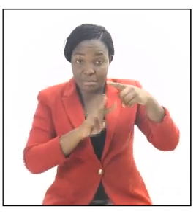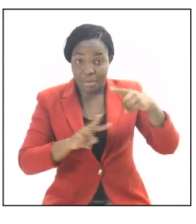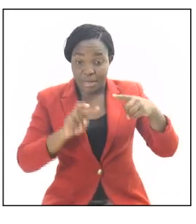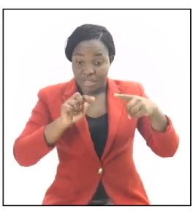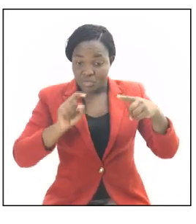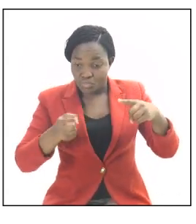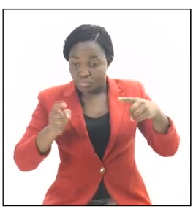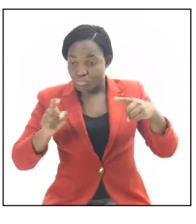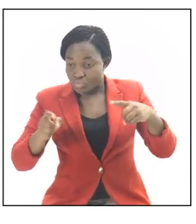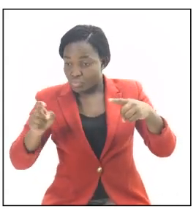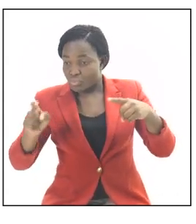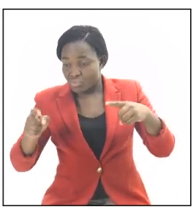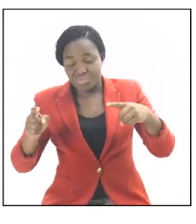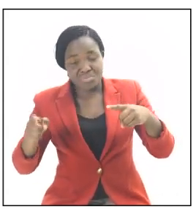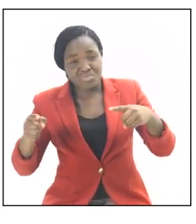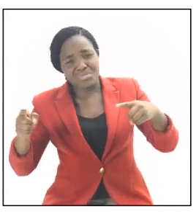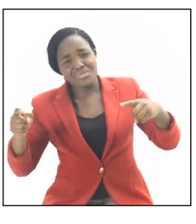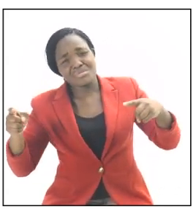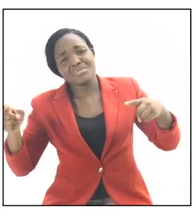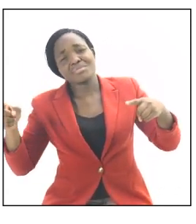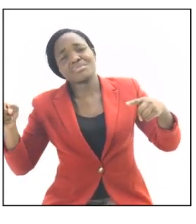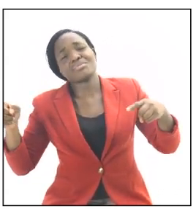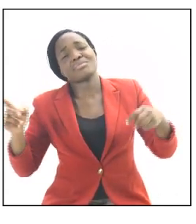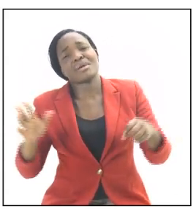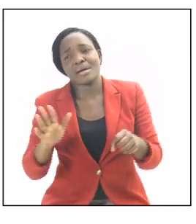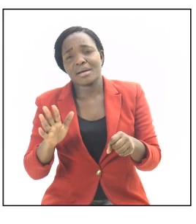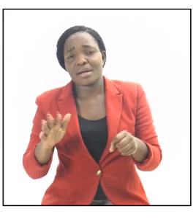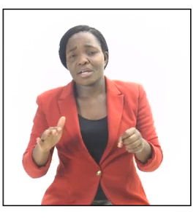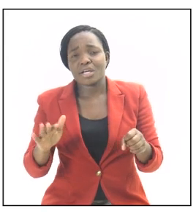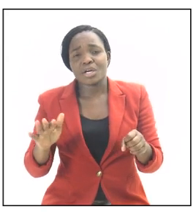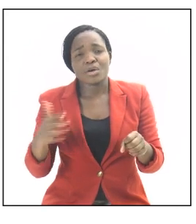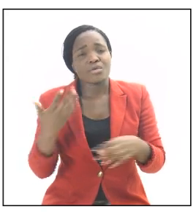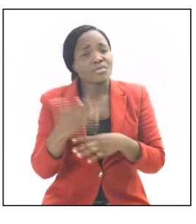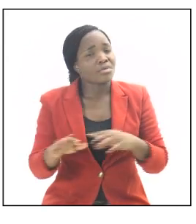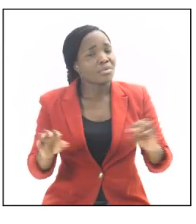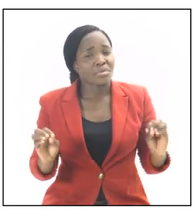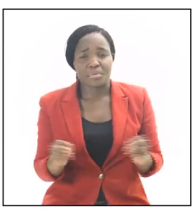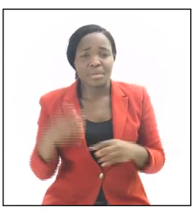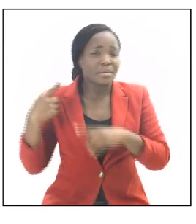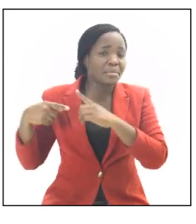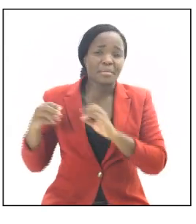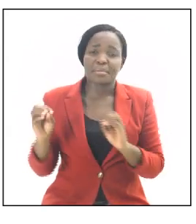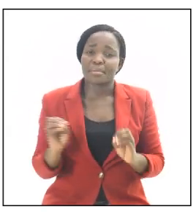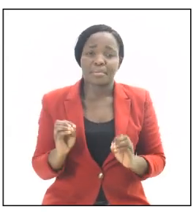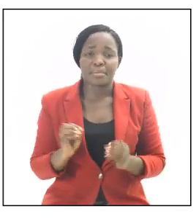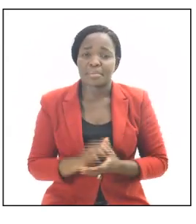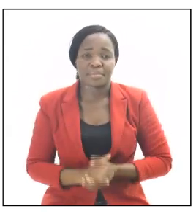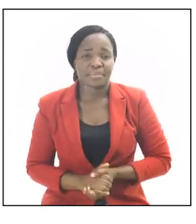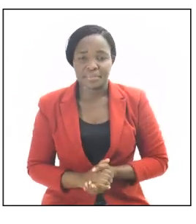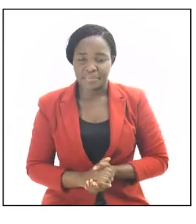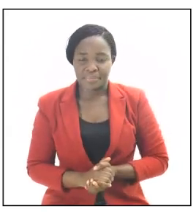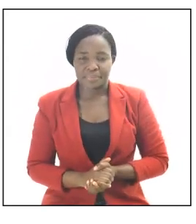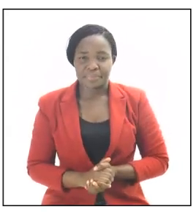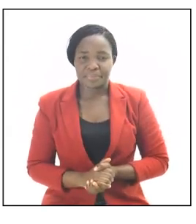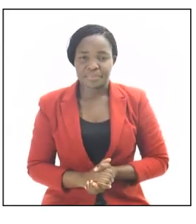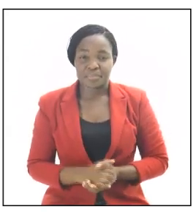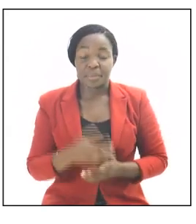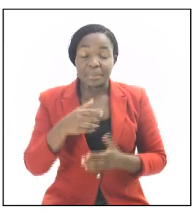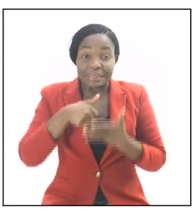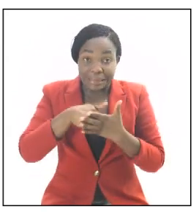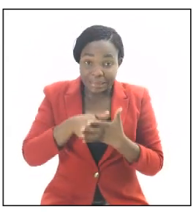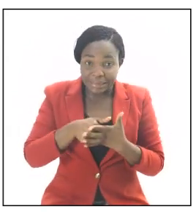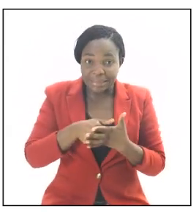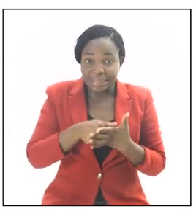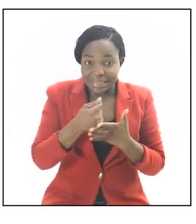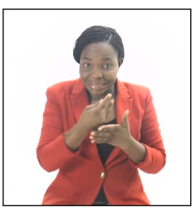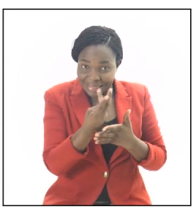forever, never ending, and never repeating itself. Imagine that! But trying to calculate all